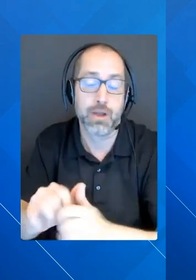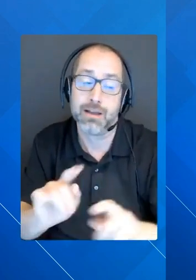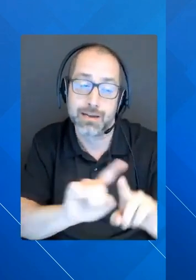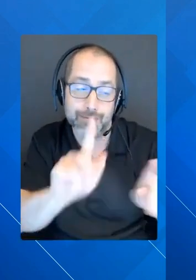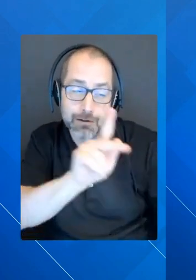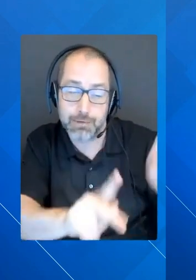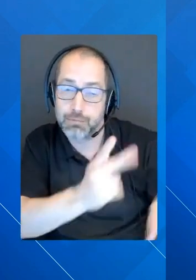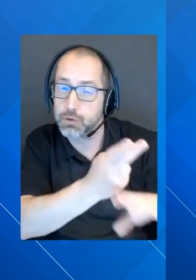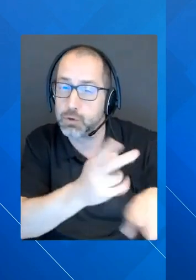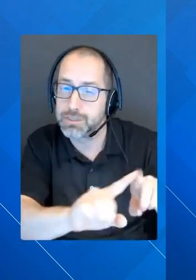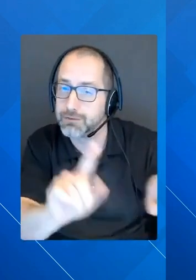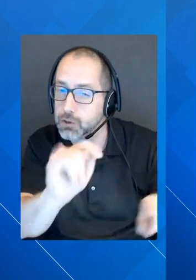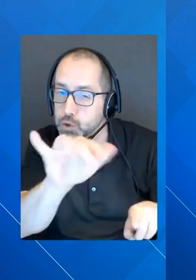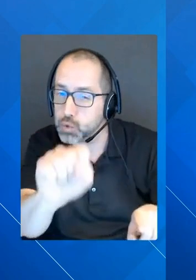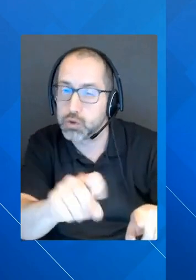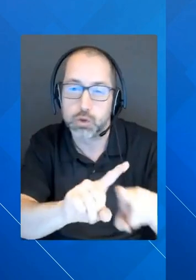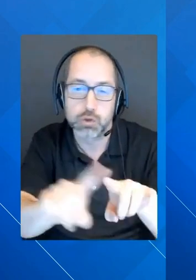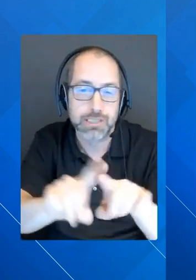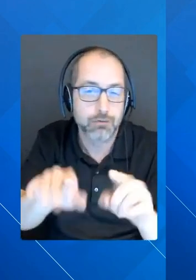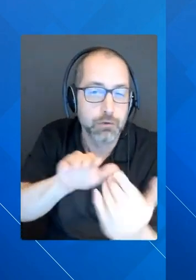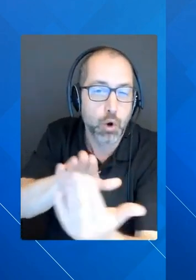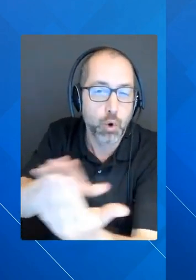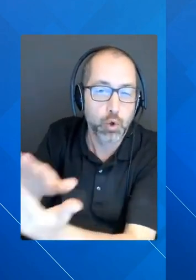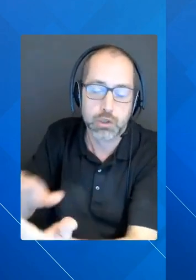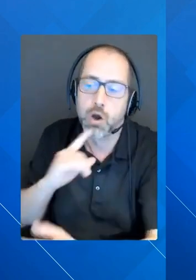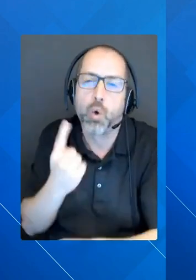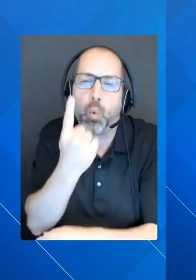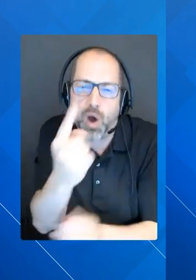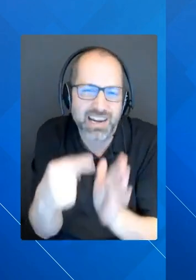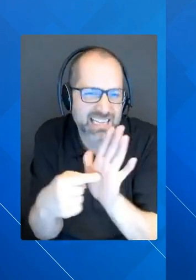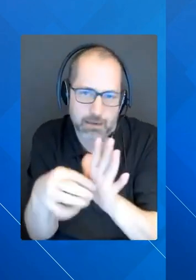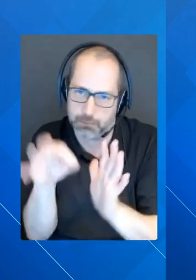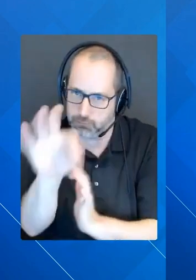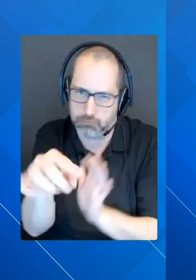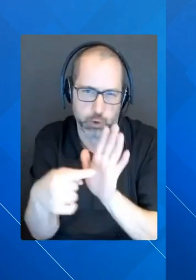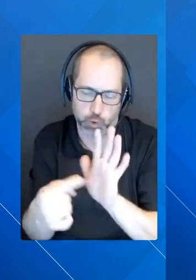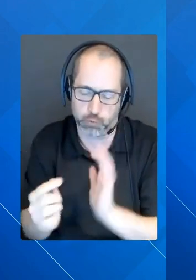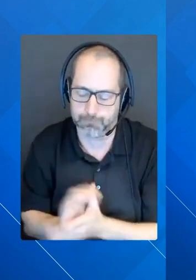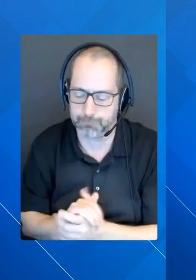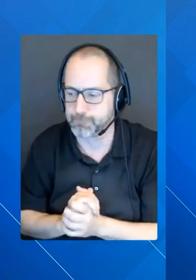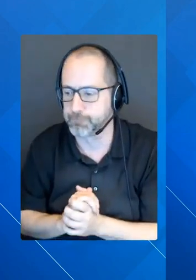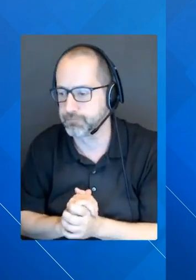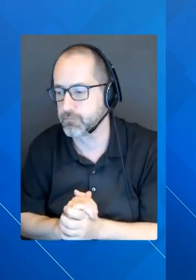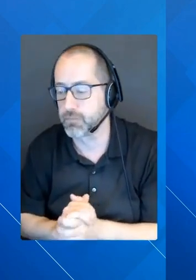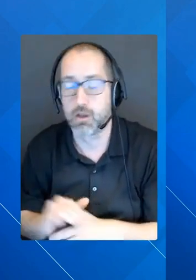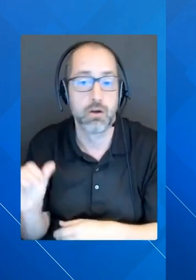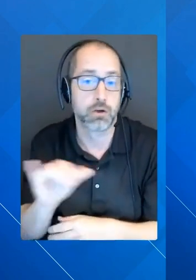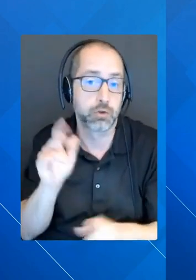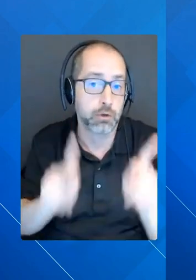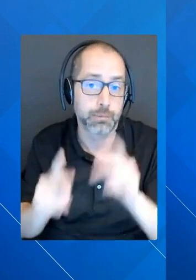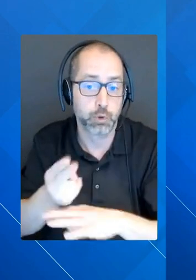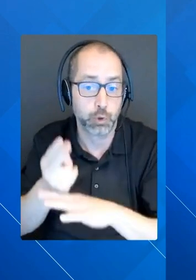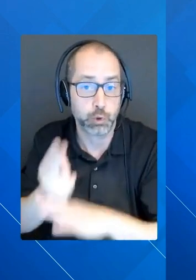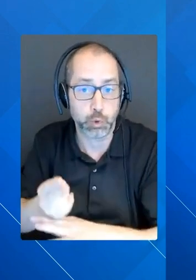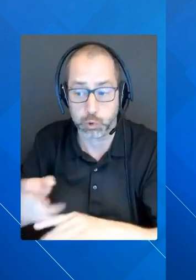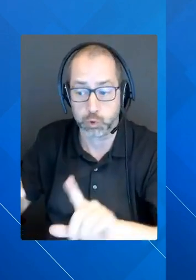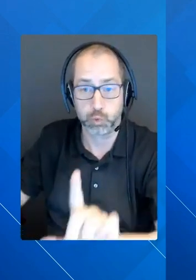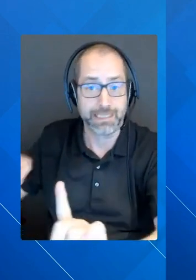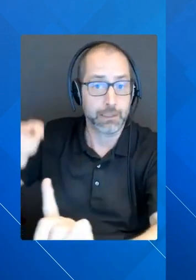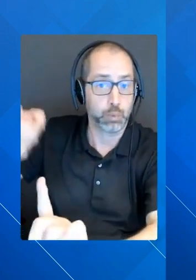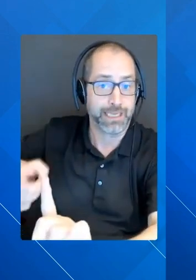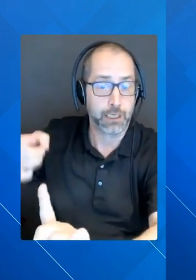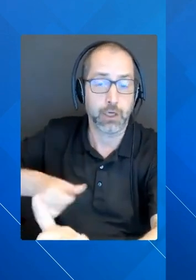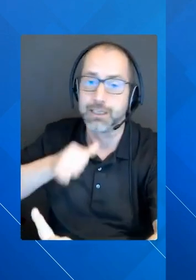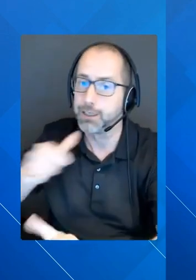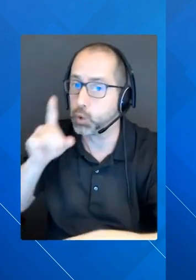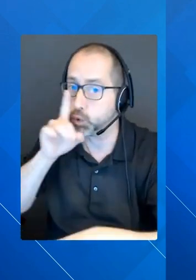different tools in different ways, and this is just one example. Also, people using screen readers don't generally use a mouse, but